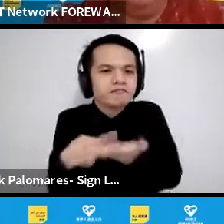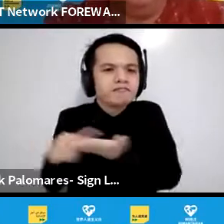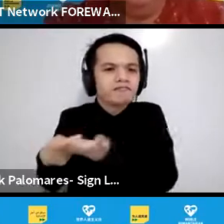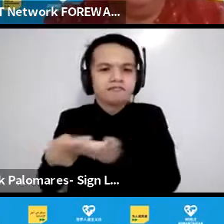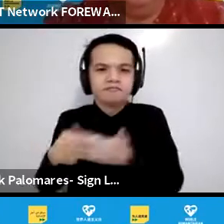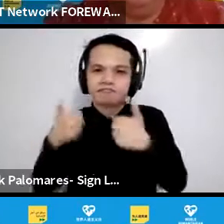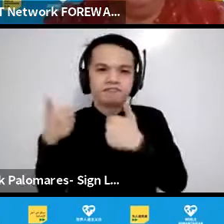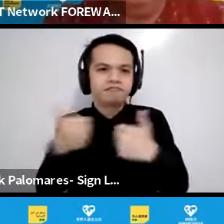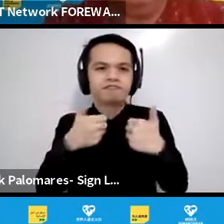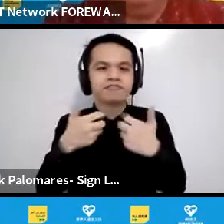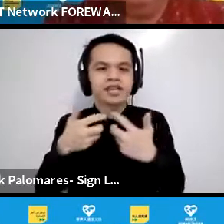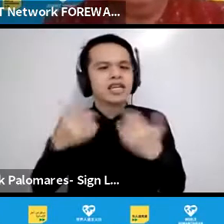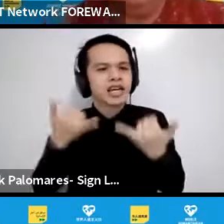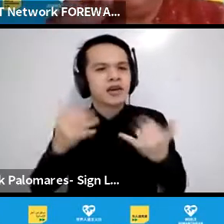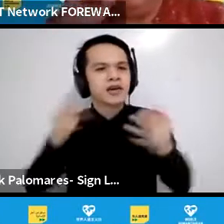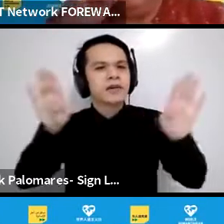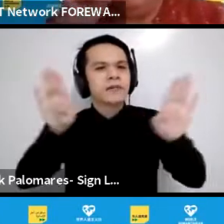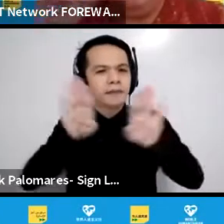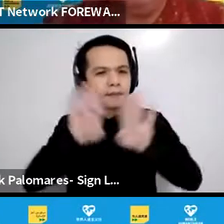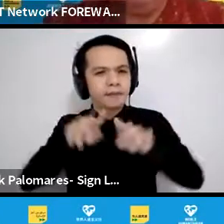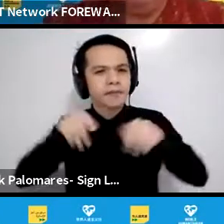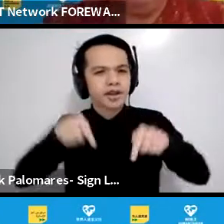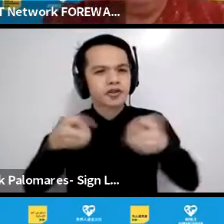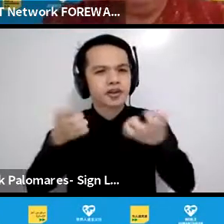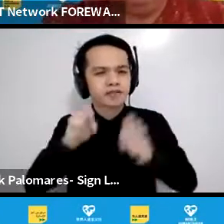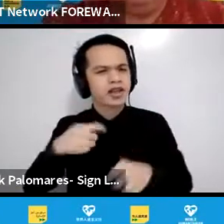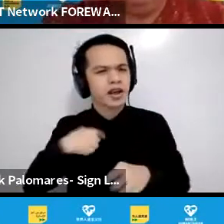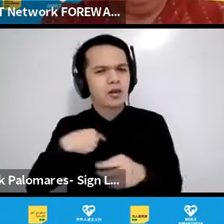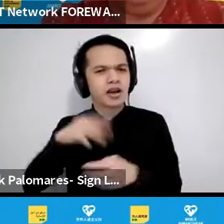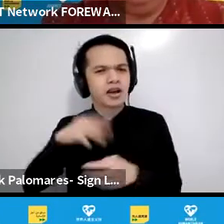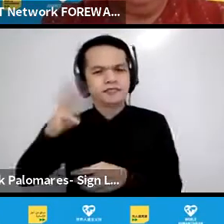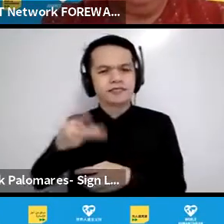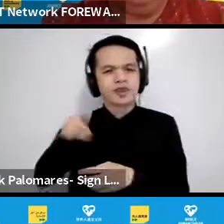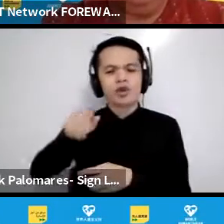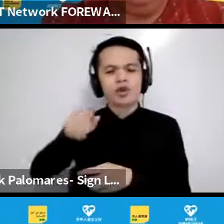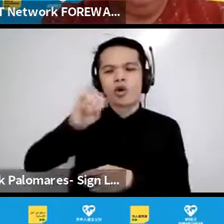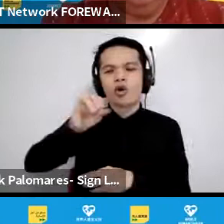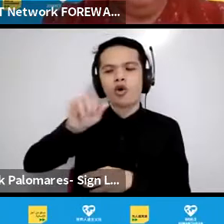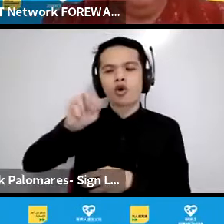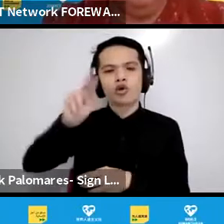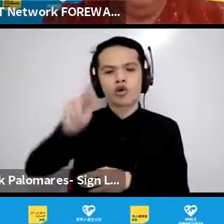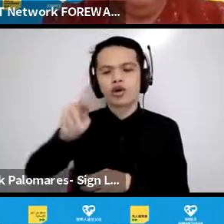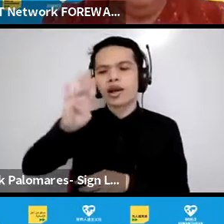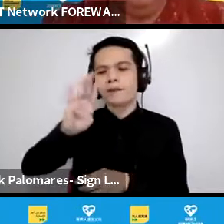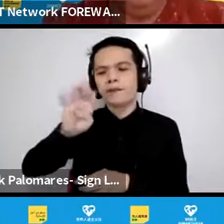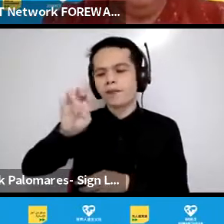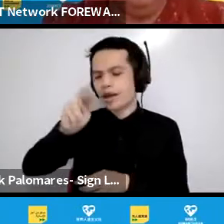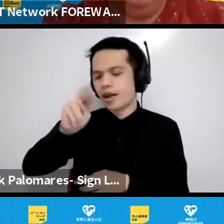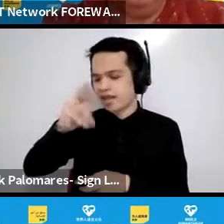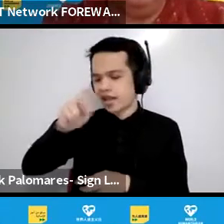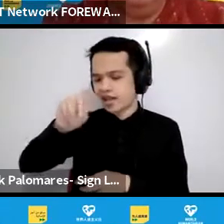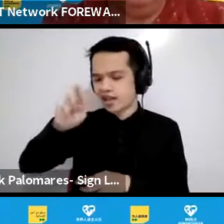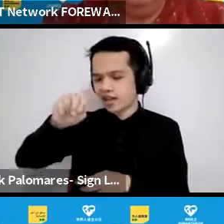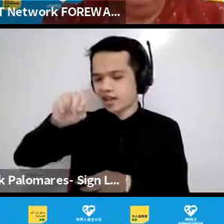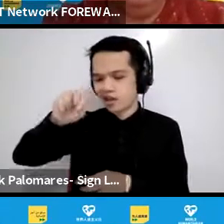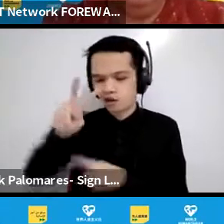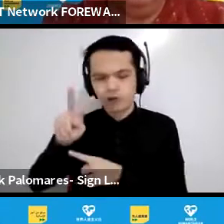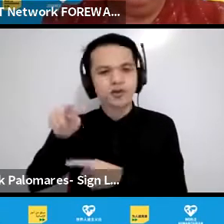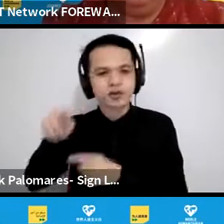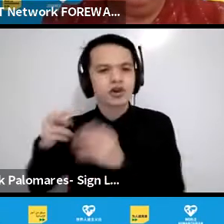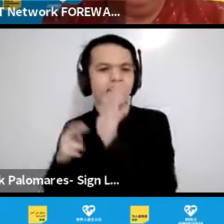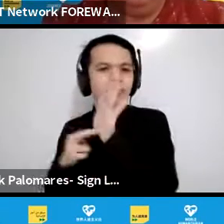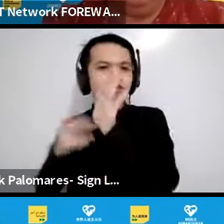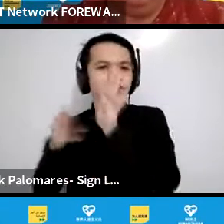afternoon. Now, to close today's event, I would like to welcome Ms. Oyun Dendevnorov, the UNICEF representative